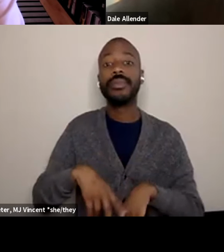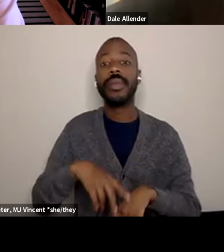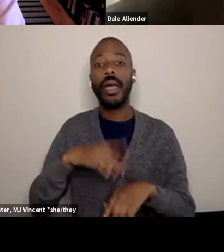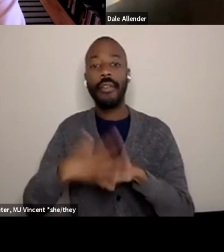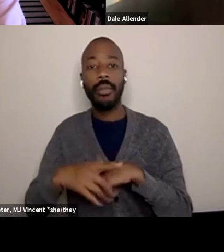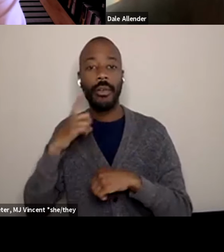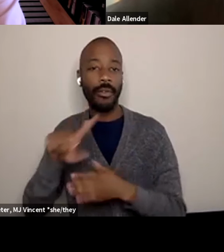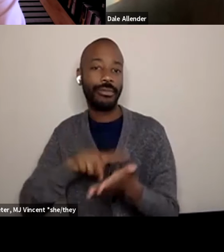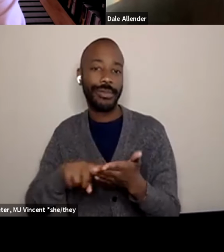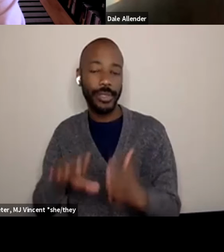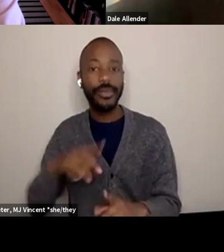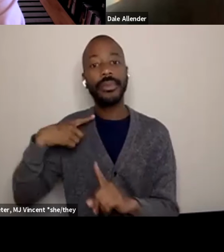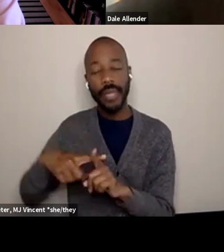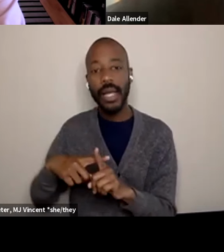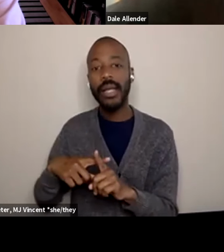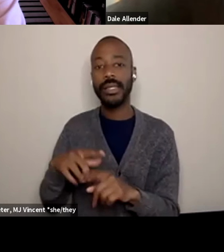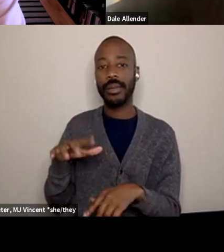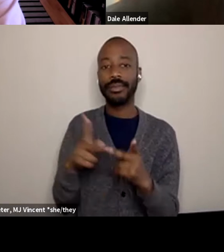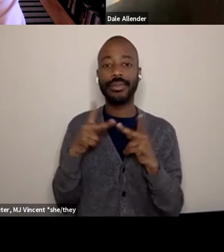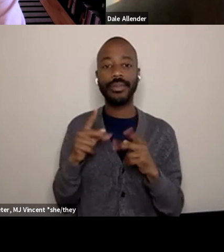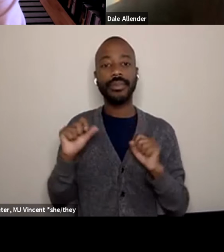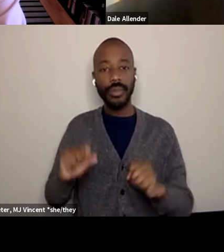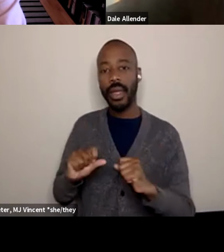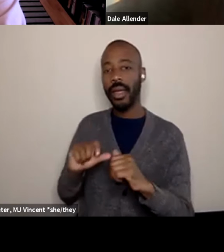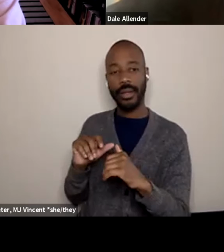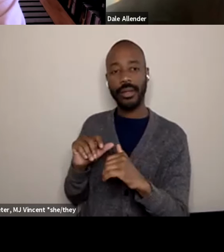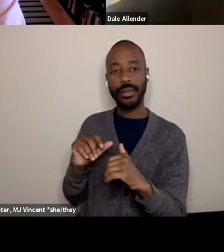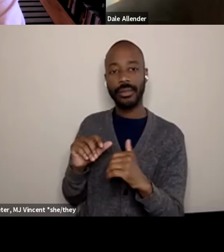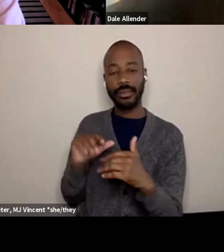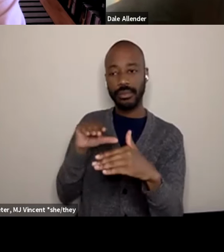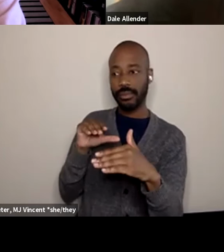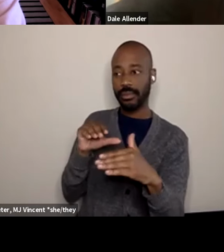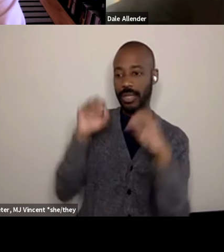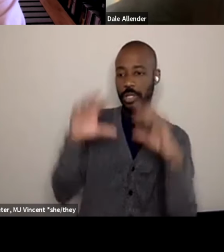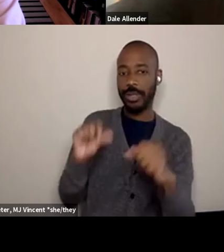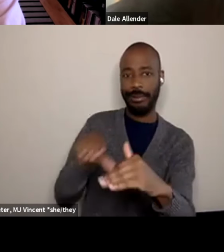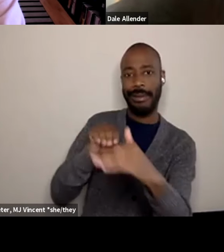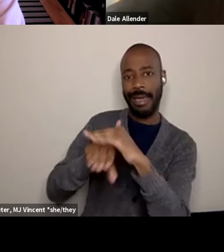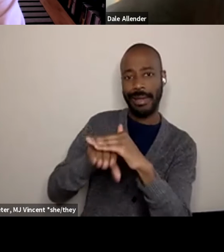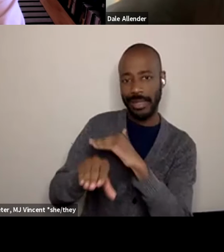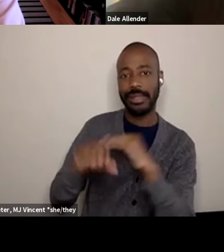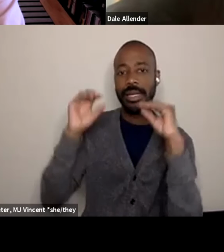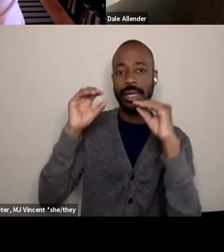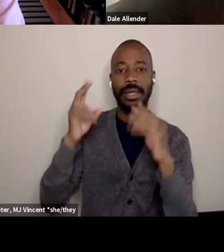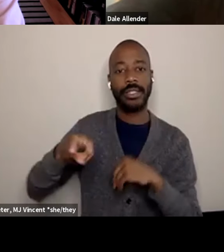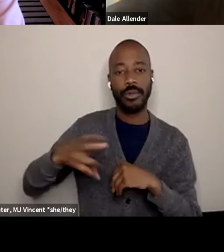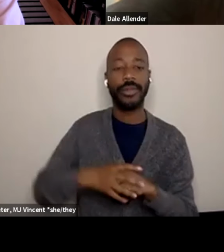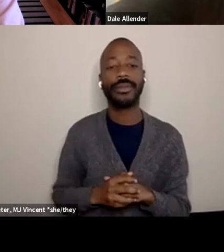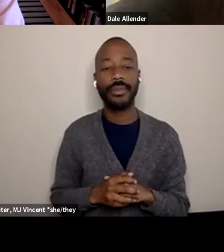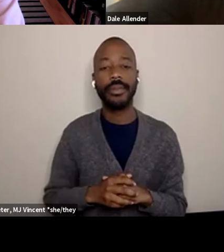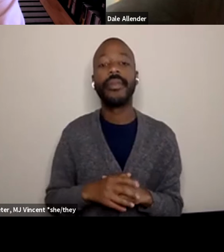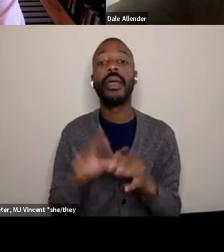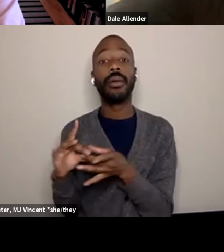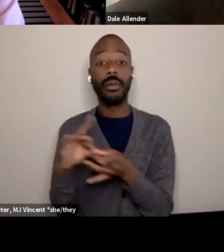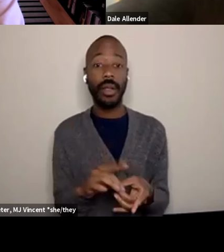site to engage teachers and education activists as well in this history. In terms of like writing, you know, I'm finishing a